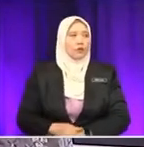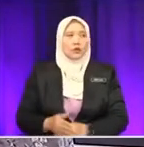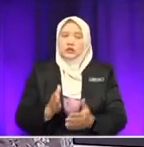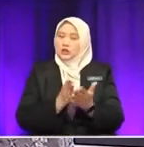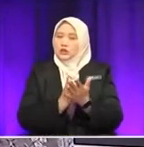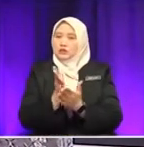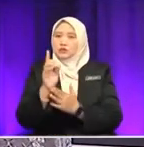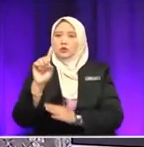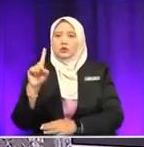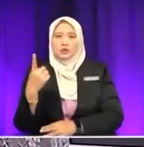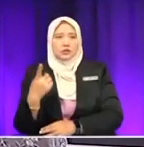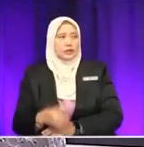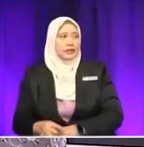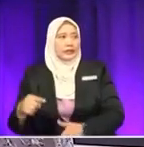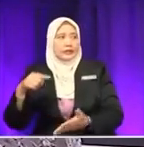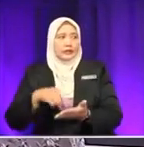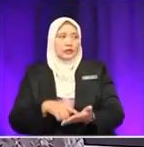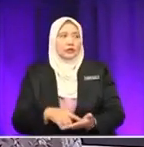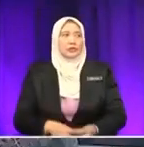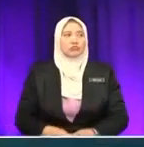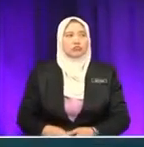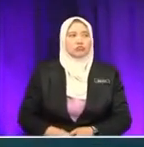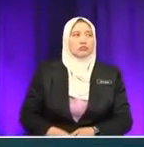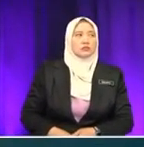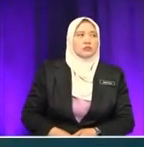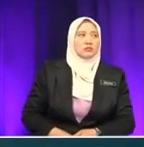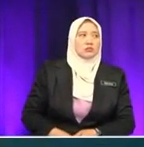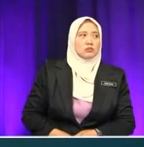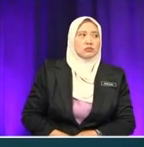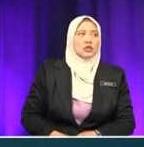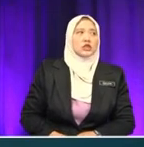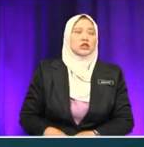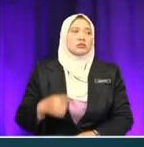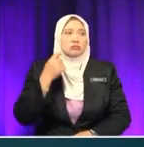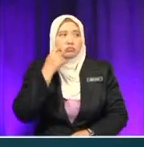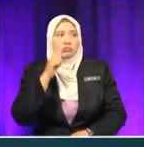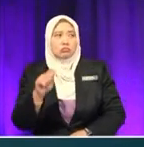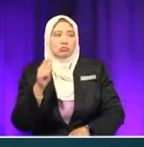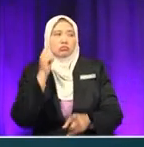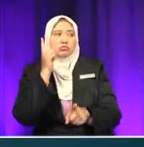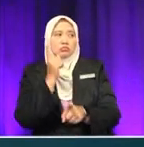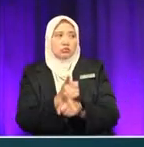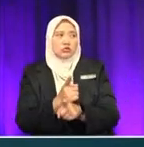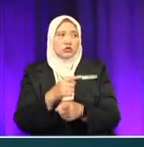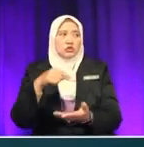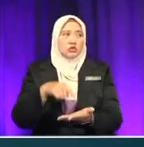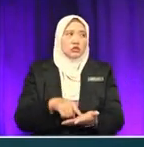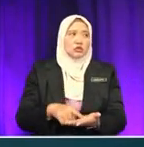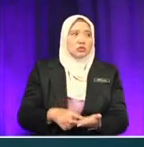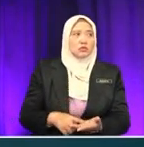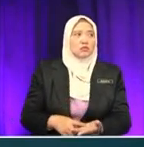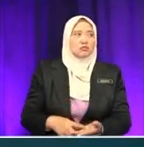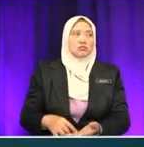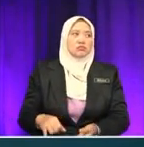All right, so this is your sentence. The truth is that is your LE people. Mm-hmm. The truth is that it does not only allow me